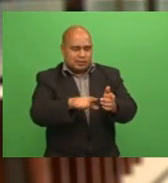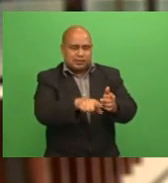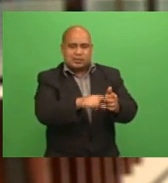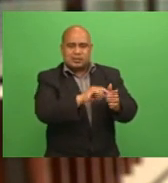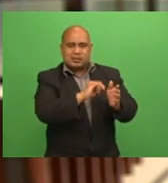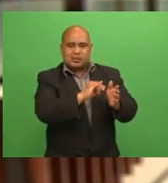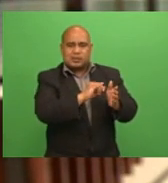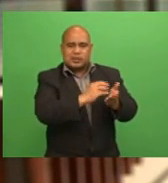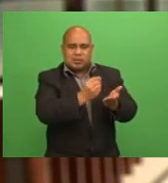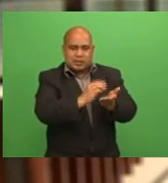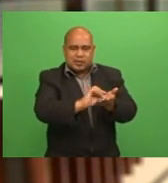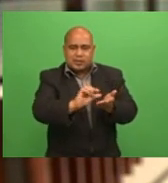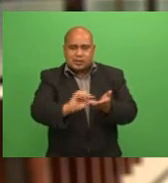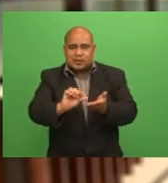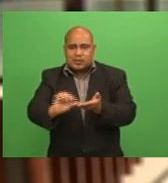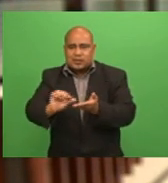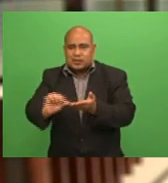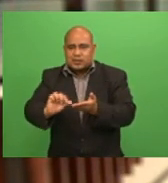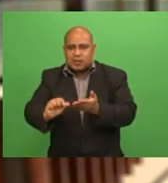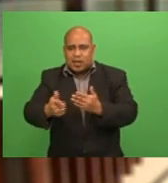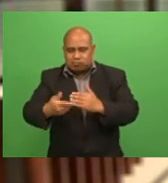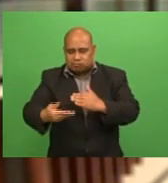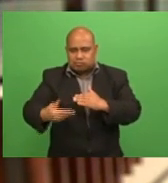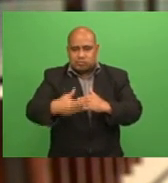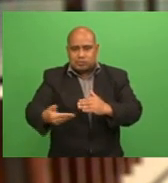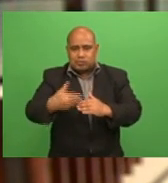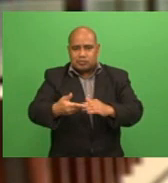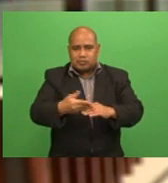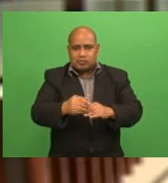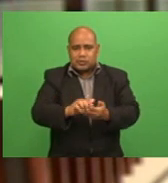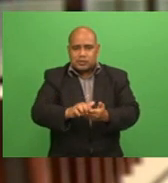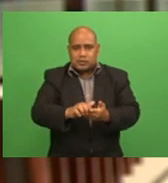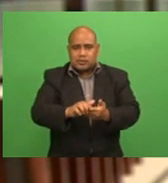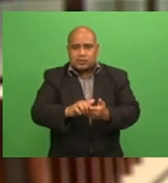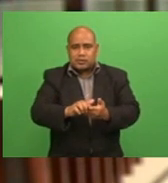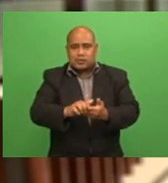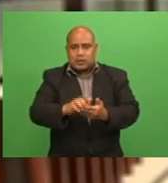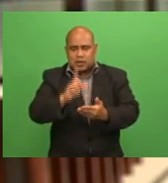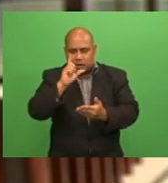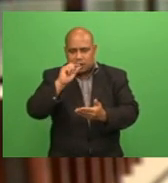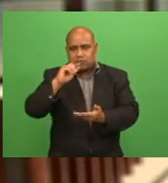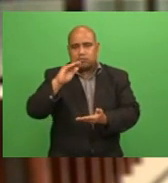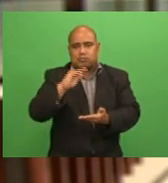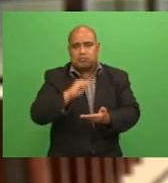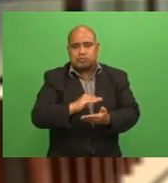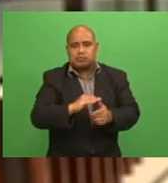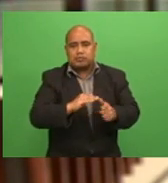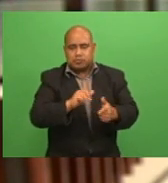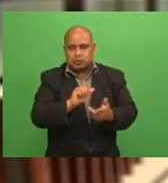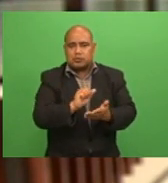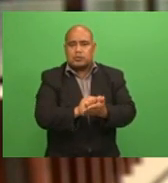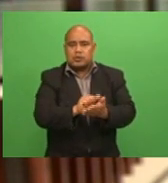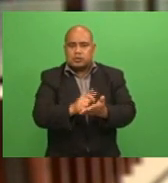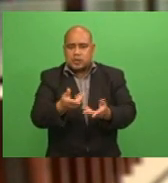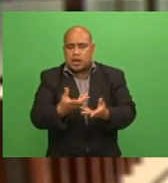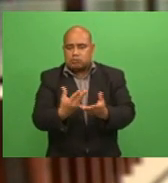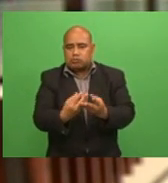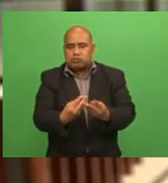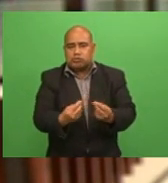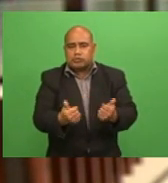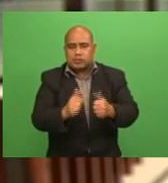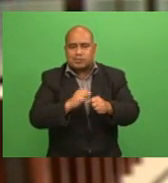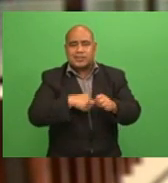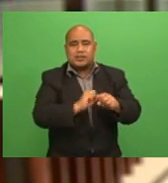a bid to deliver a more rapid recovery from the recession triggered by the pandemic. Fed officials anticipate the U.S. economy will suffer